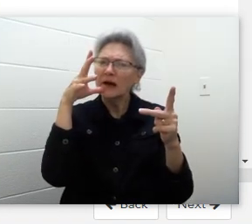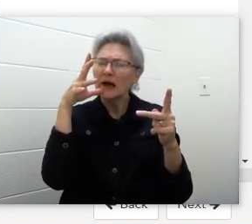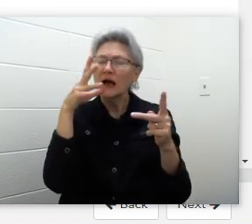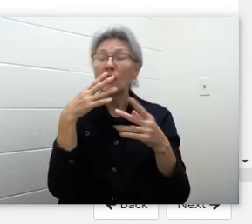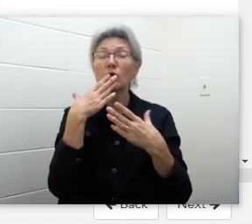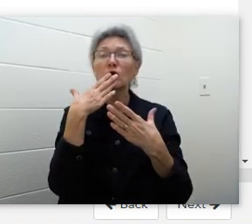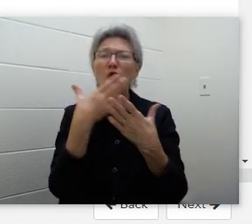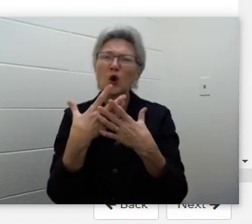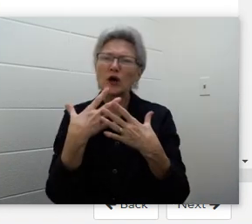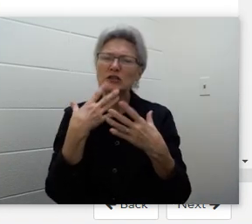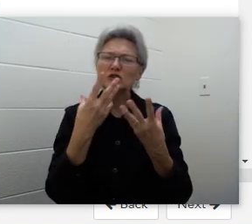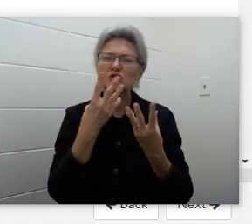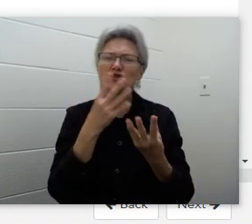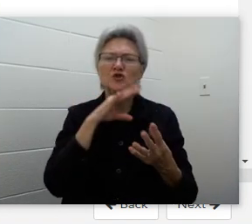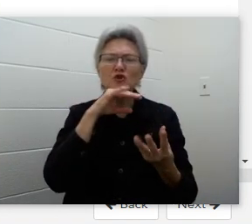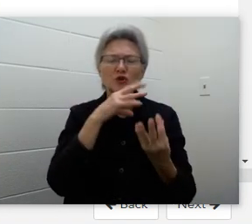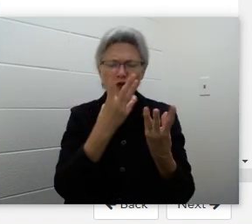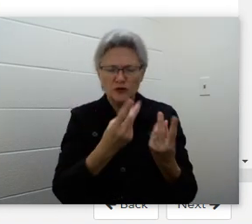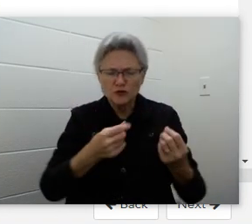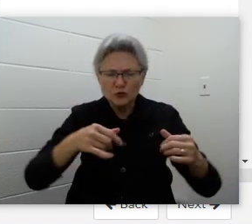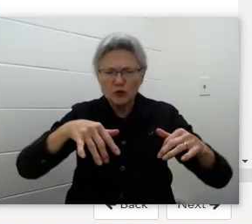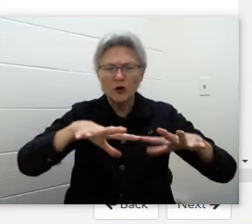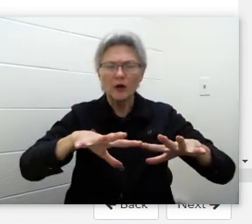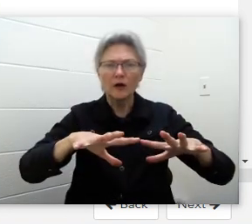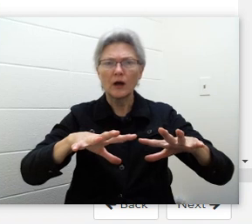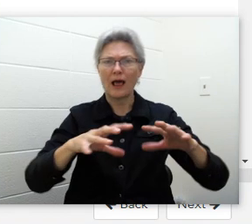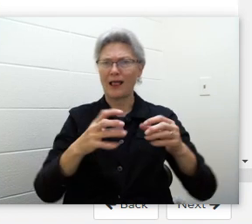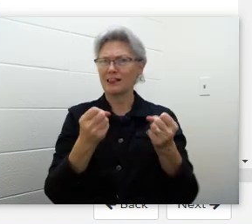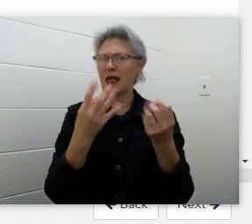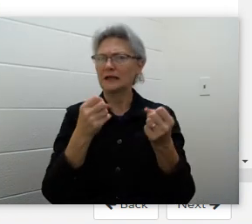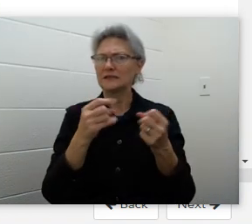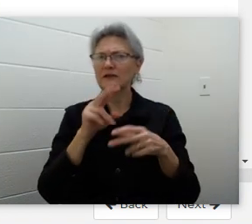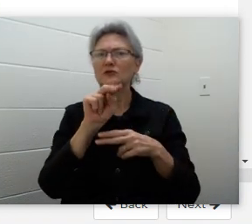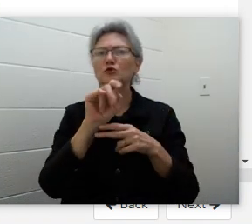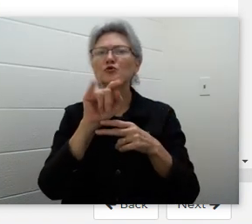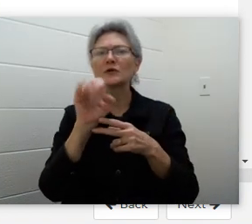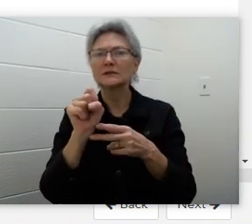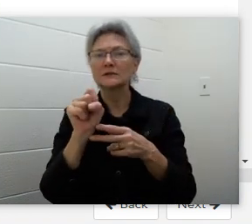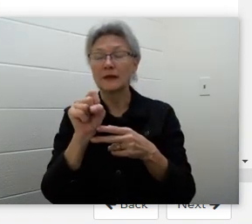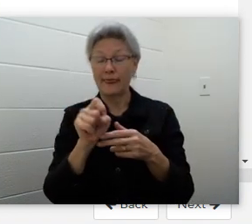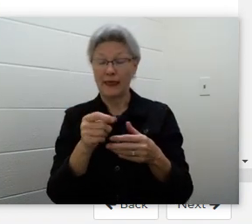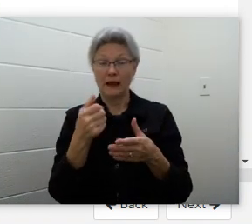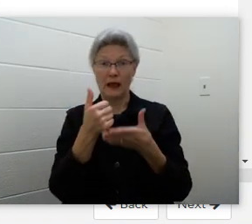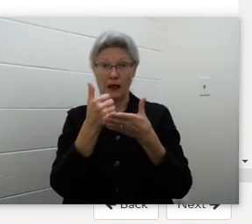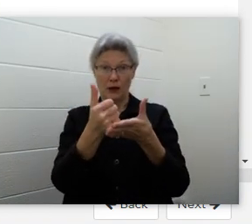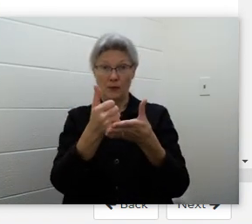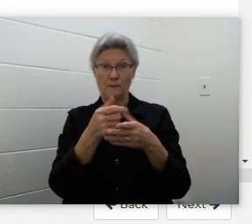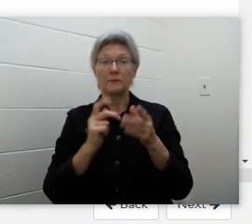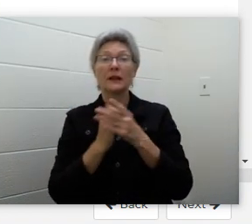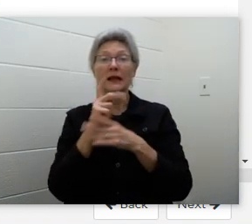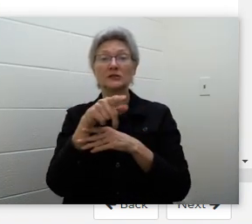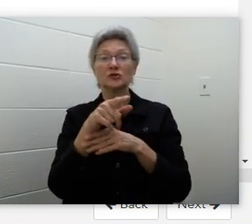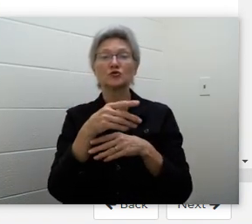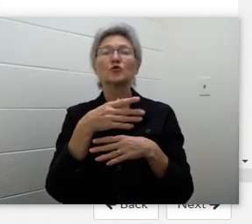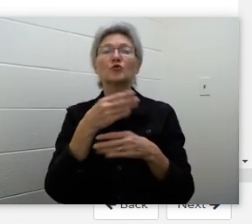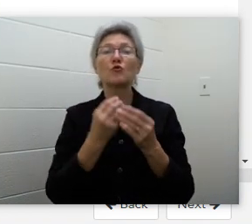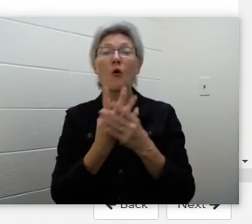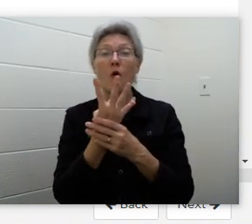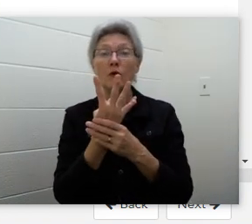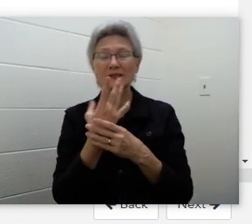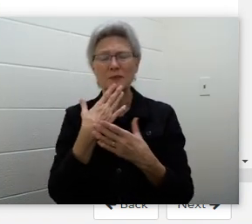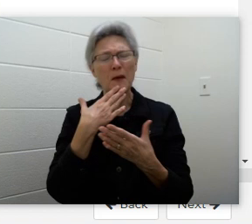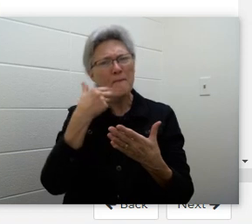many nutrients is also important. Nutrients are substances that help plants grow. Some of the richest soil in the